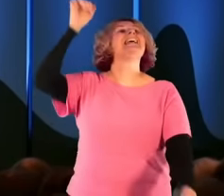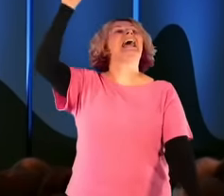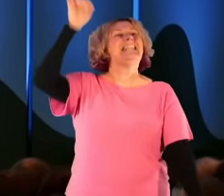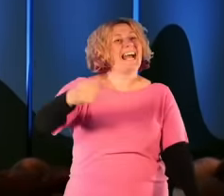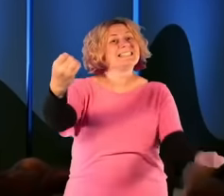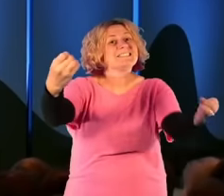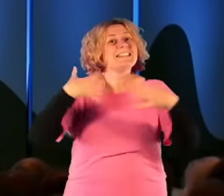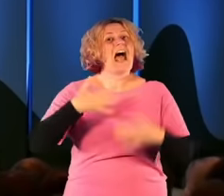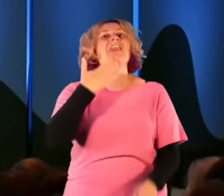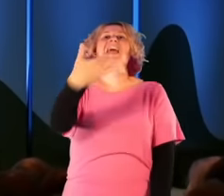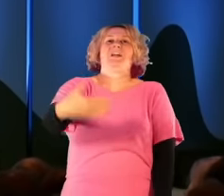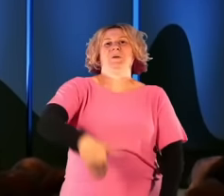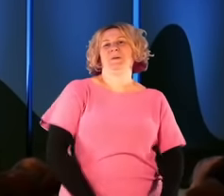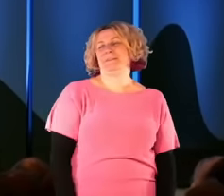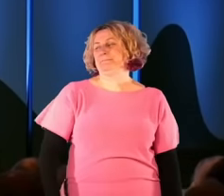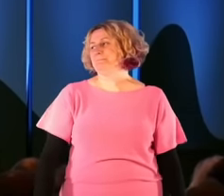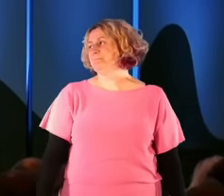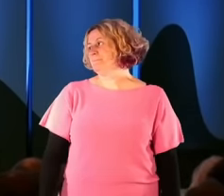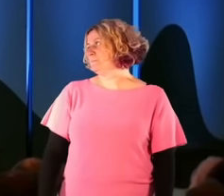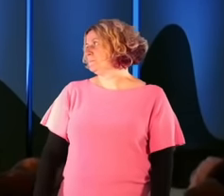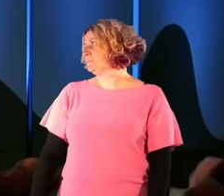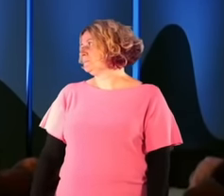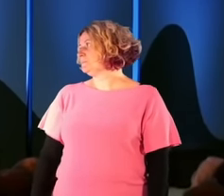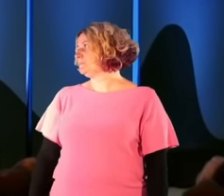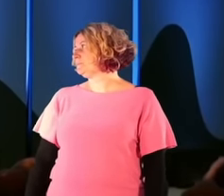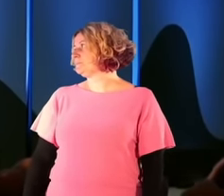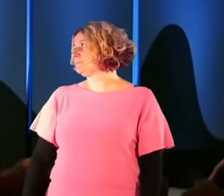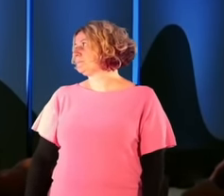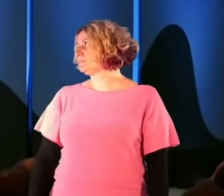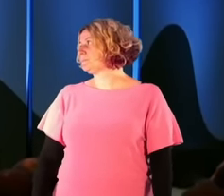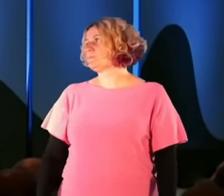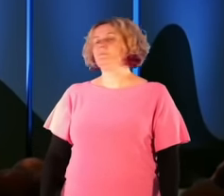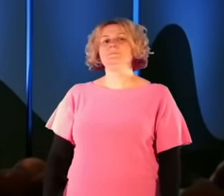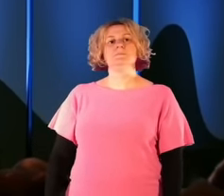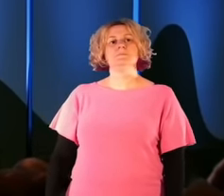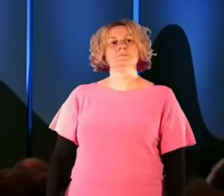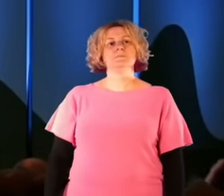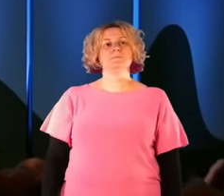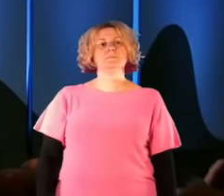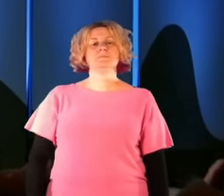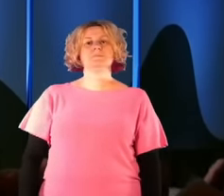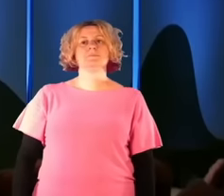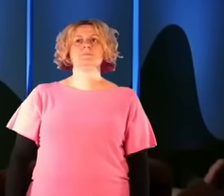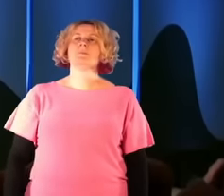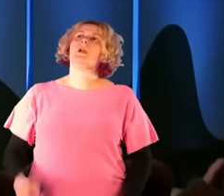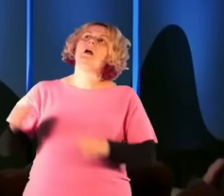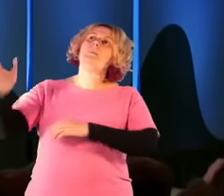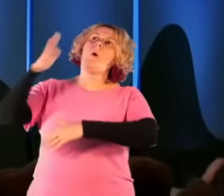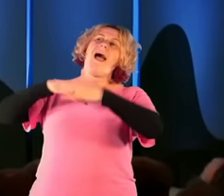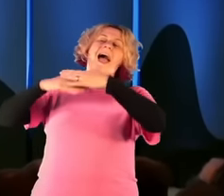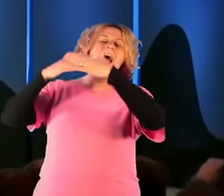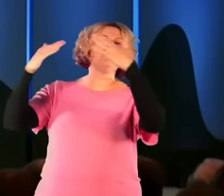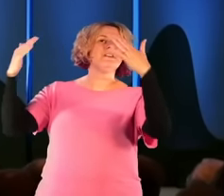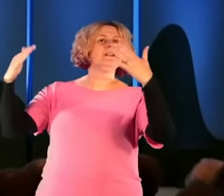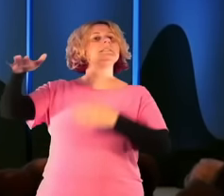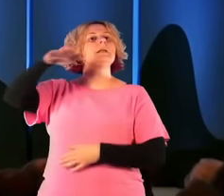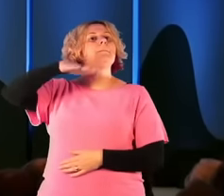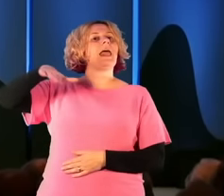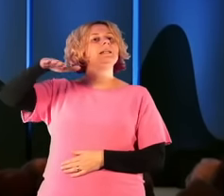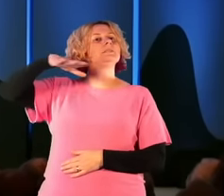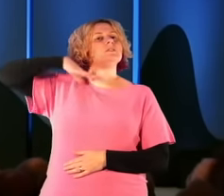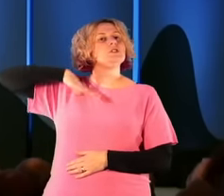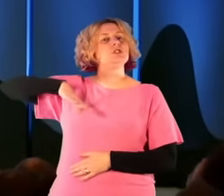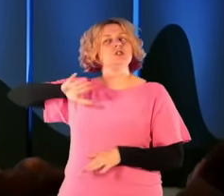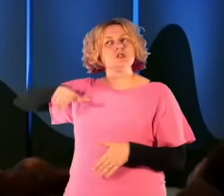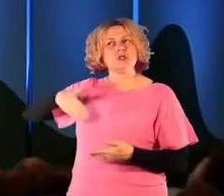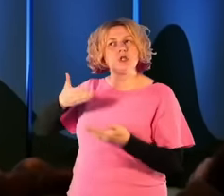yes. So there we are. But it's more than that. It is a place of service. What do we mean by